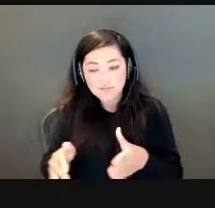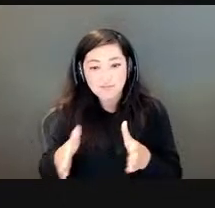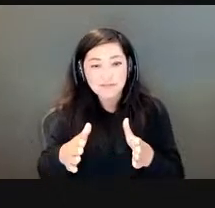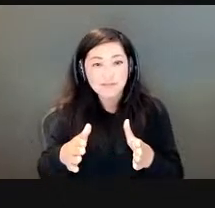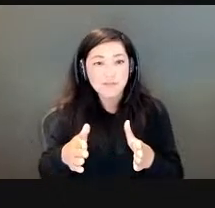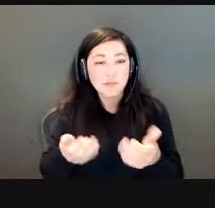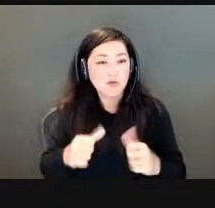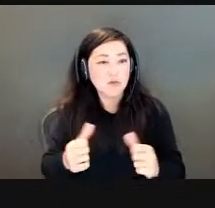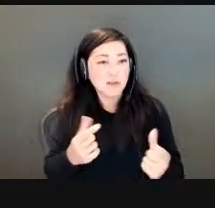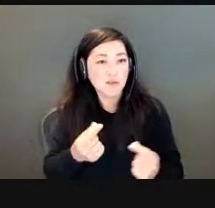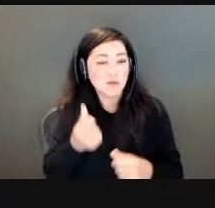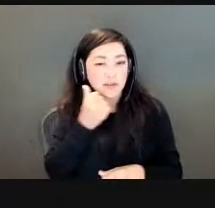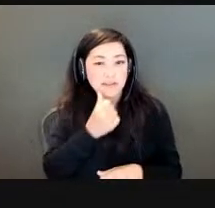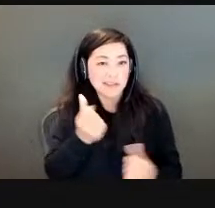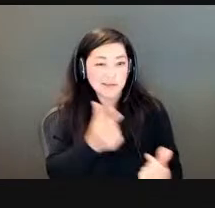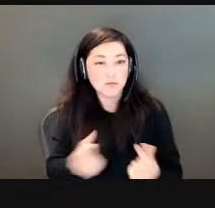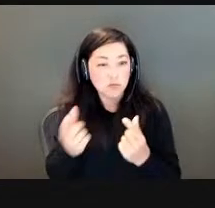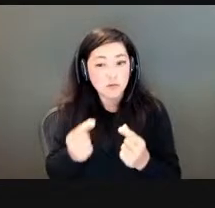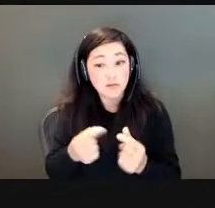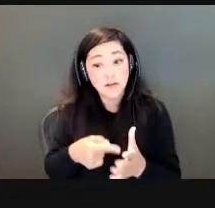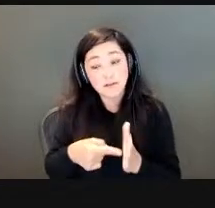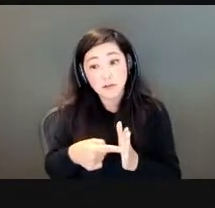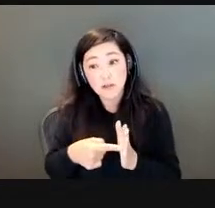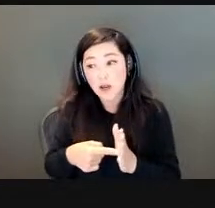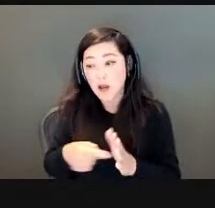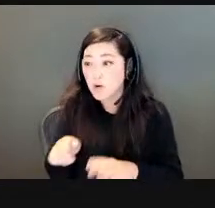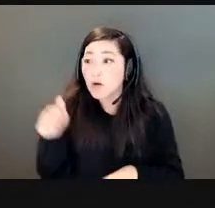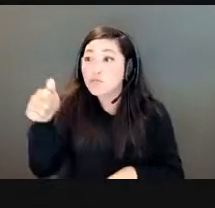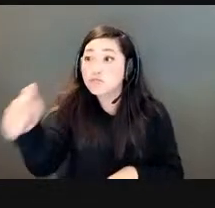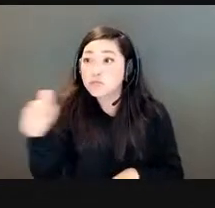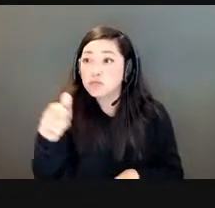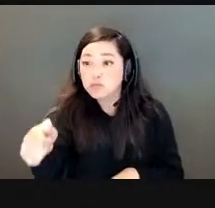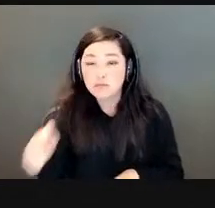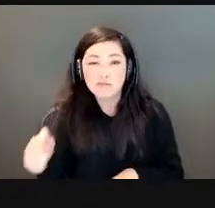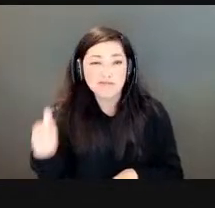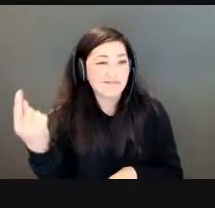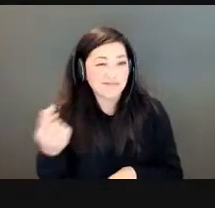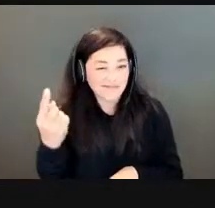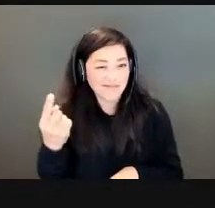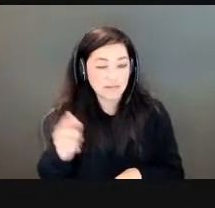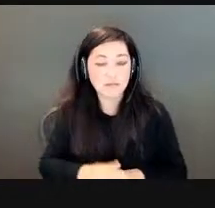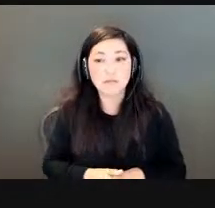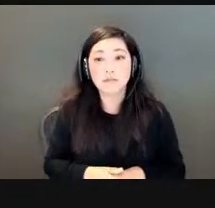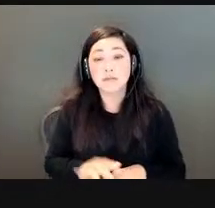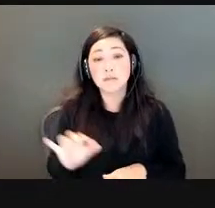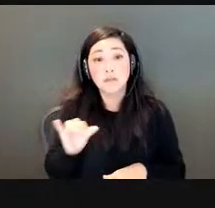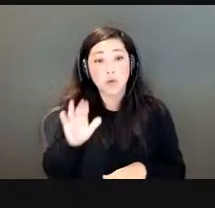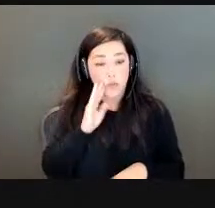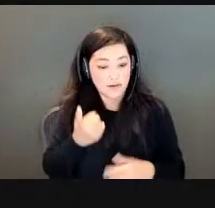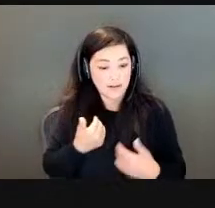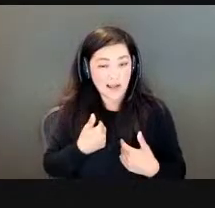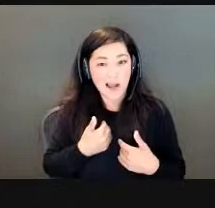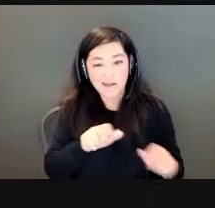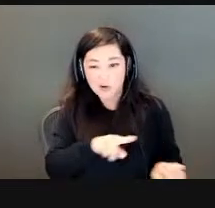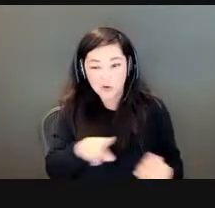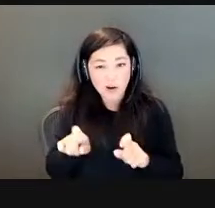daily activities, such as reaching to push a button. A series of questionnaires will also be completed.